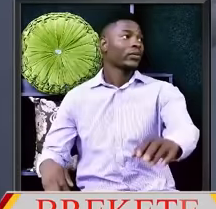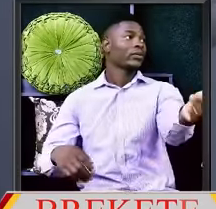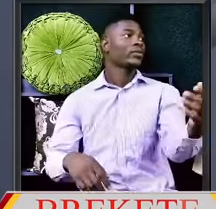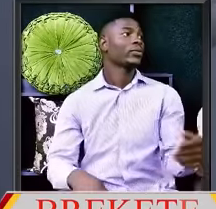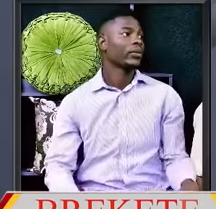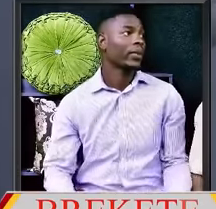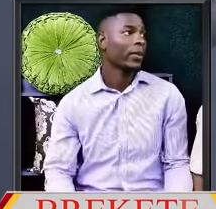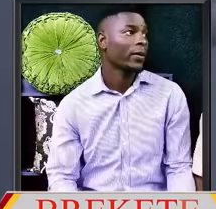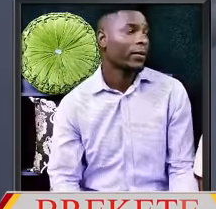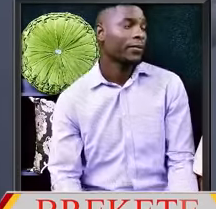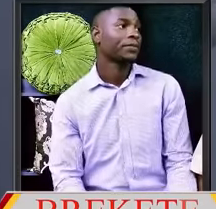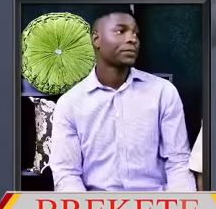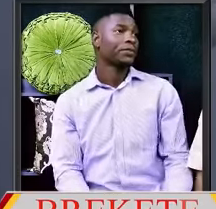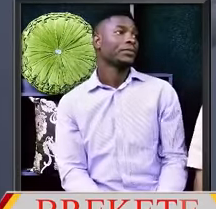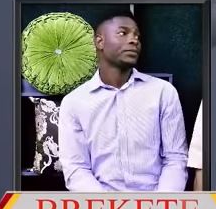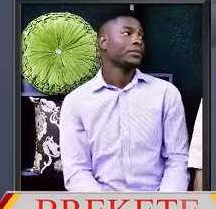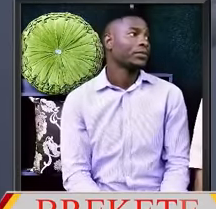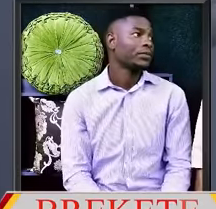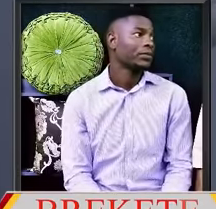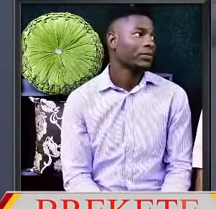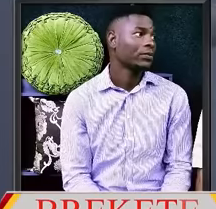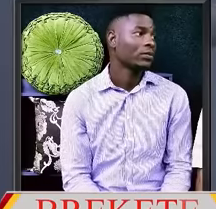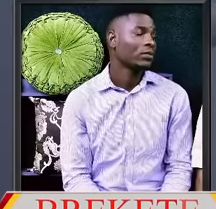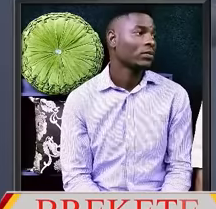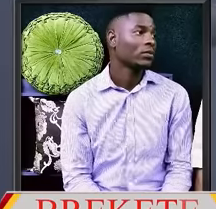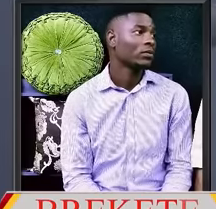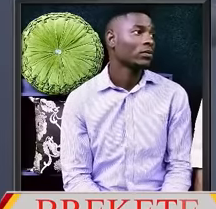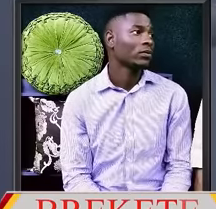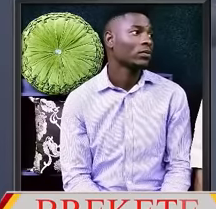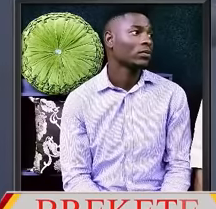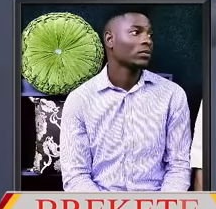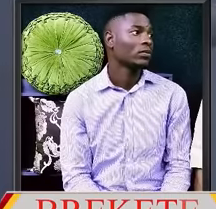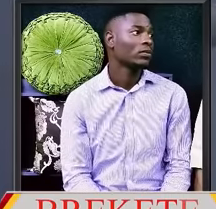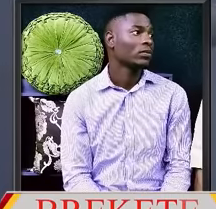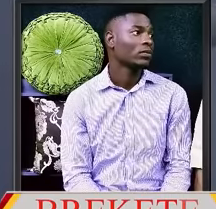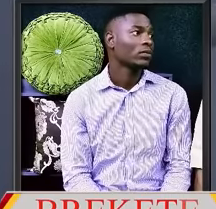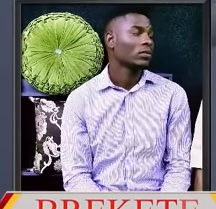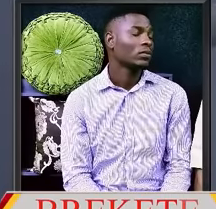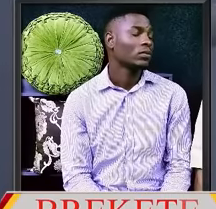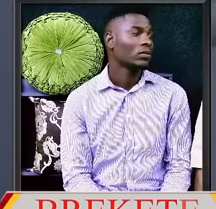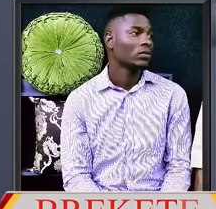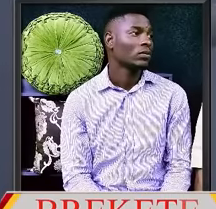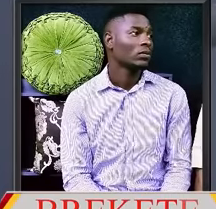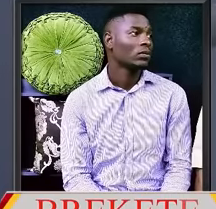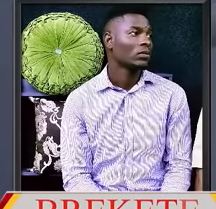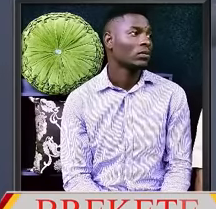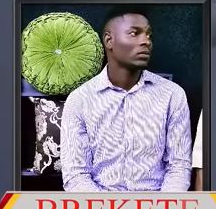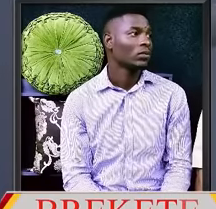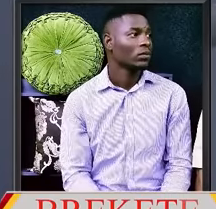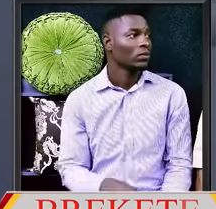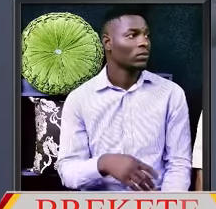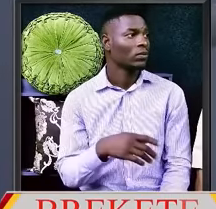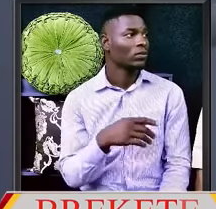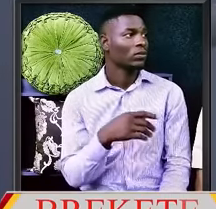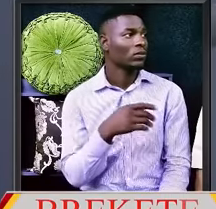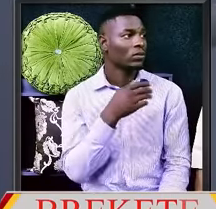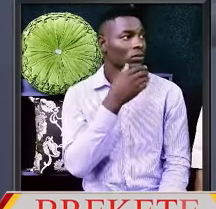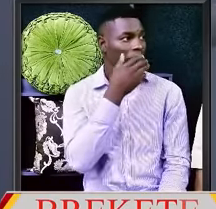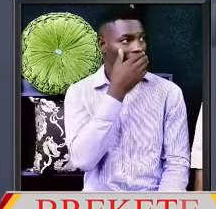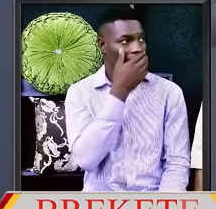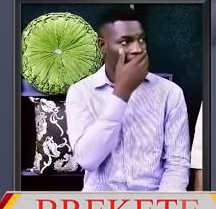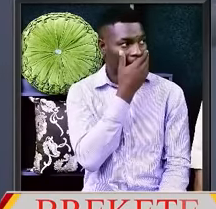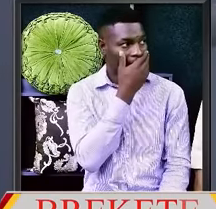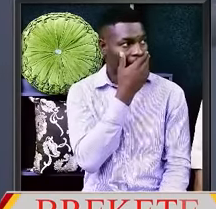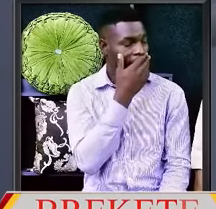call for Papa Mohbad’s before. I will worry Queen. I called for Papa Mohbad’s before. But I only said the man did right for everything